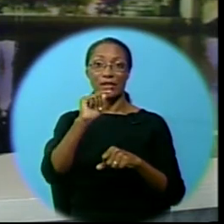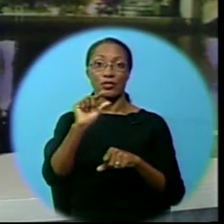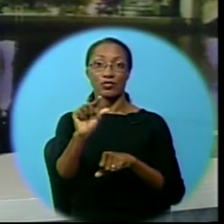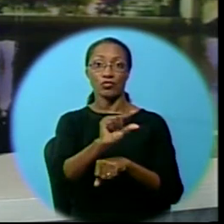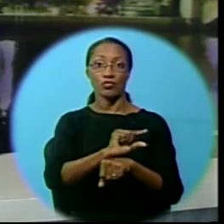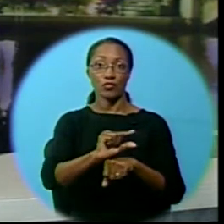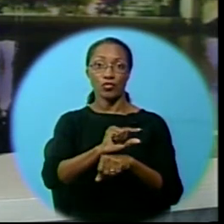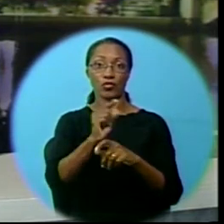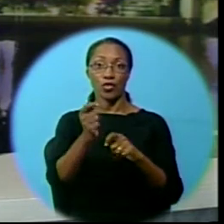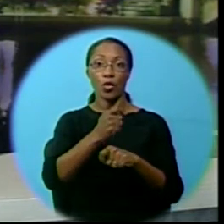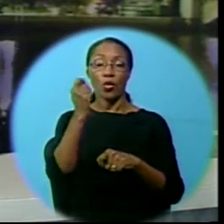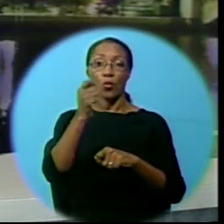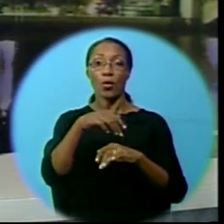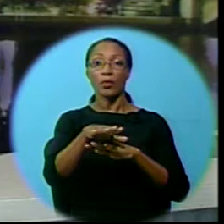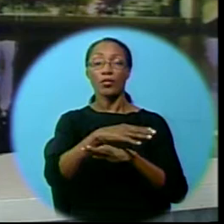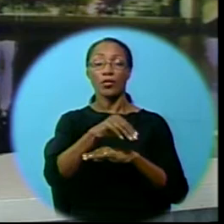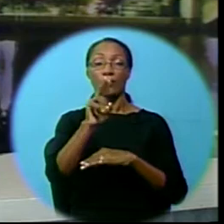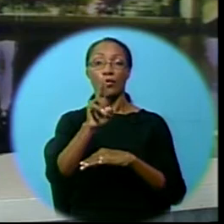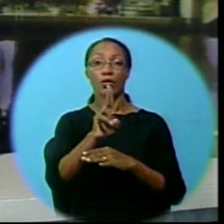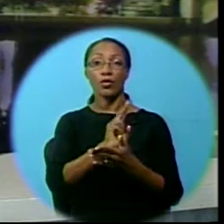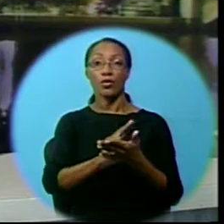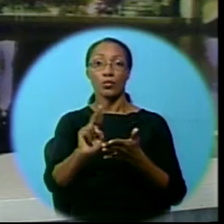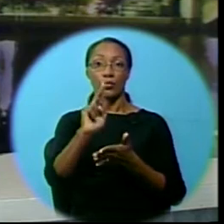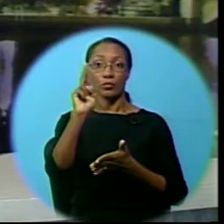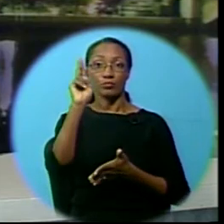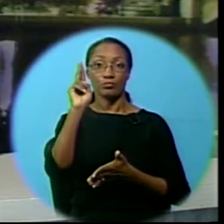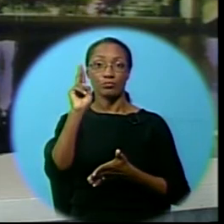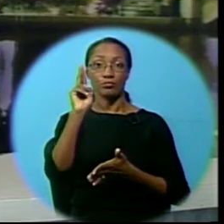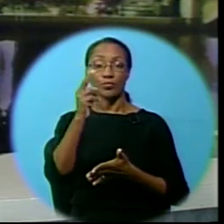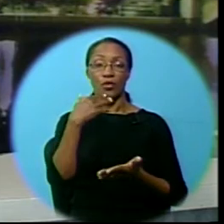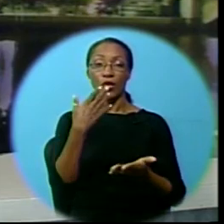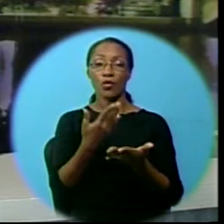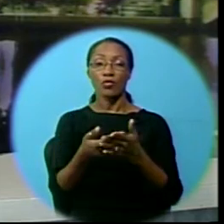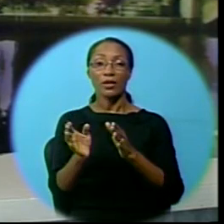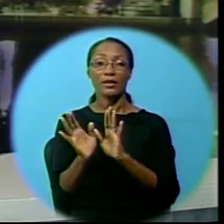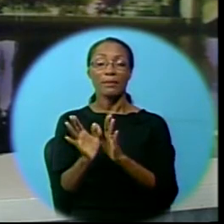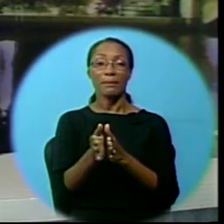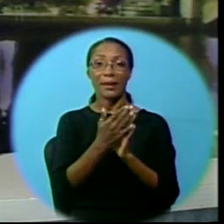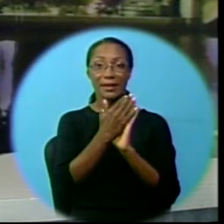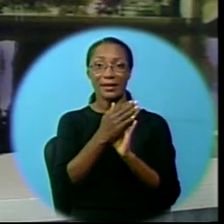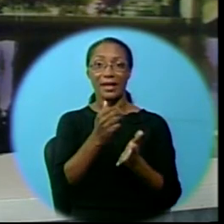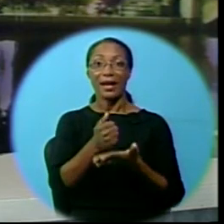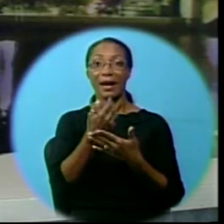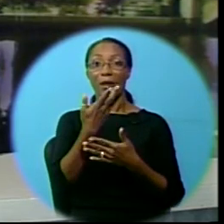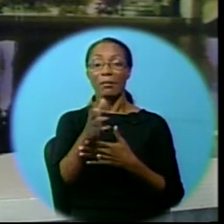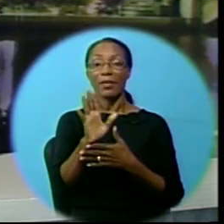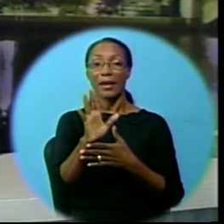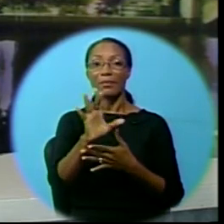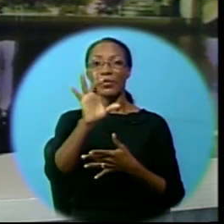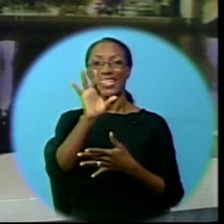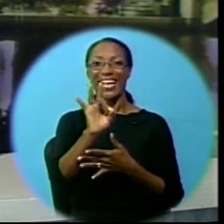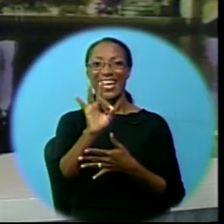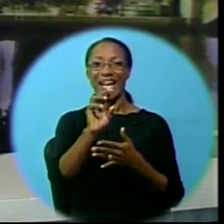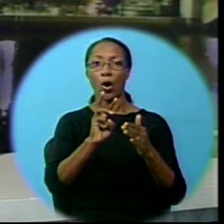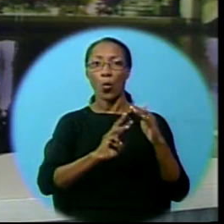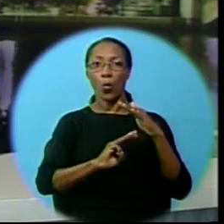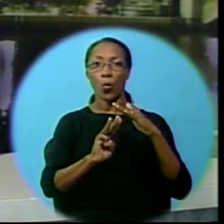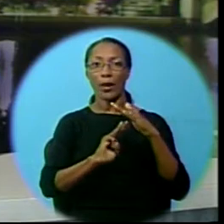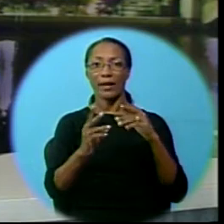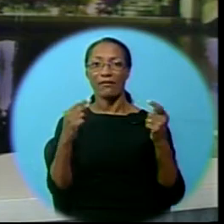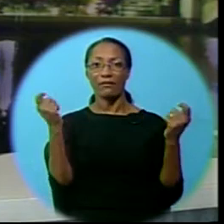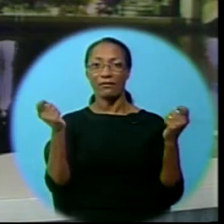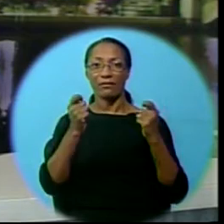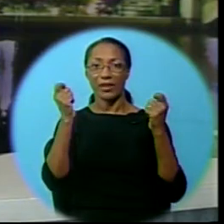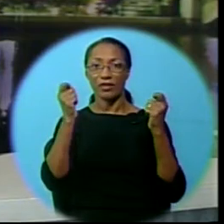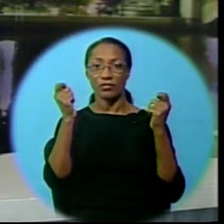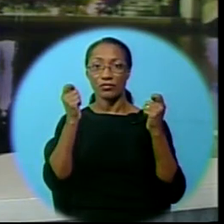prelim over the UWI Blackbirds. Now, a solid batting response helped them to an 8-wicket victory after fielding first against the